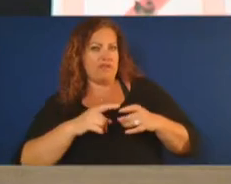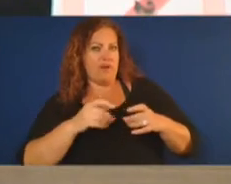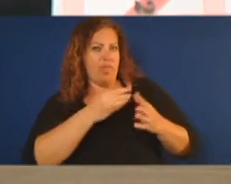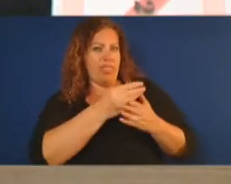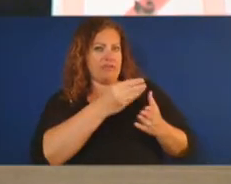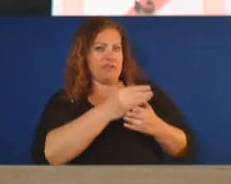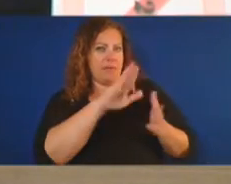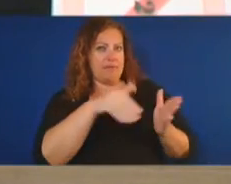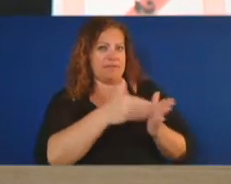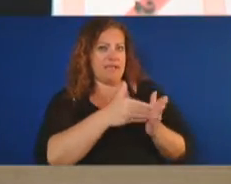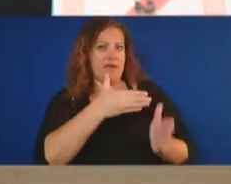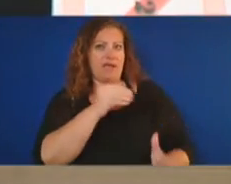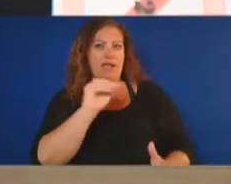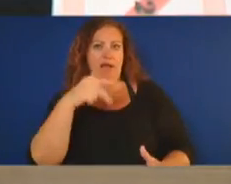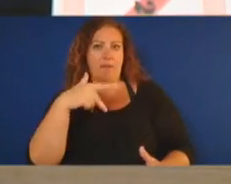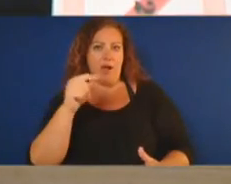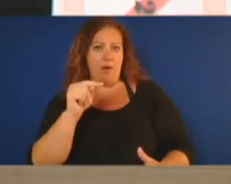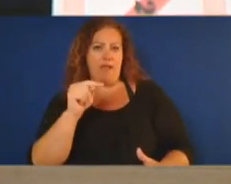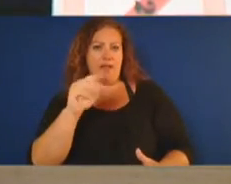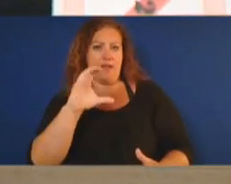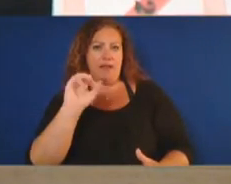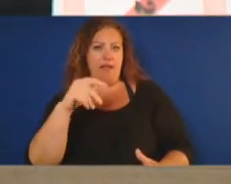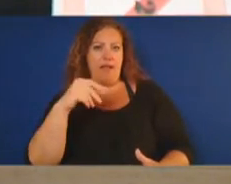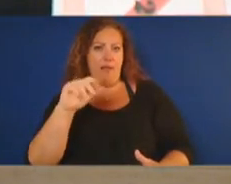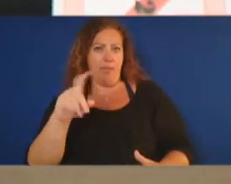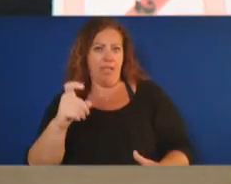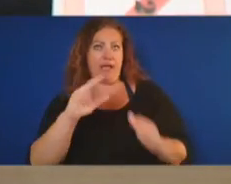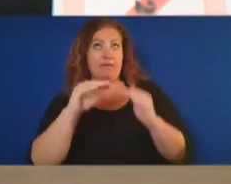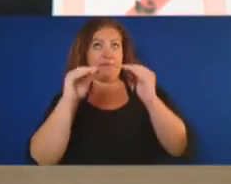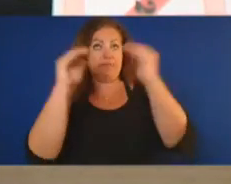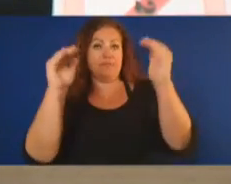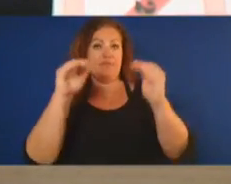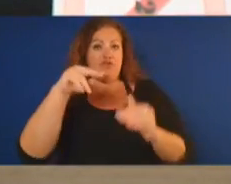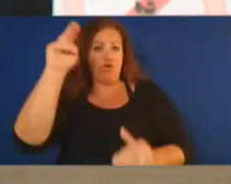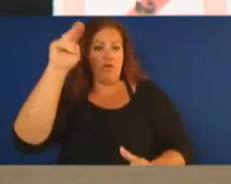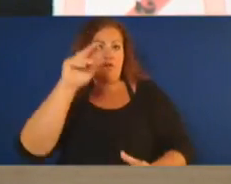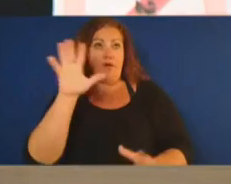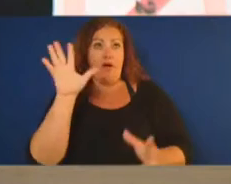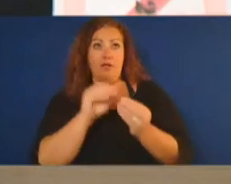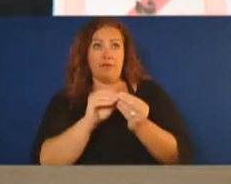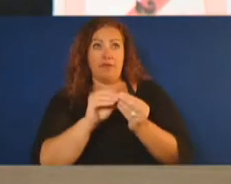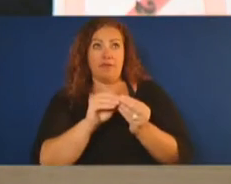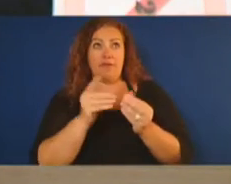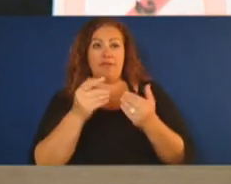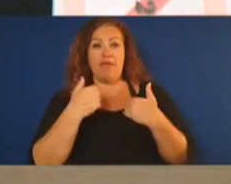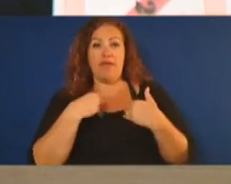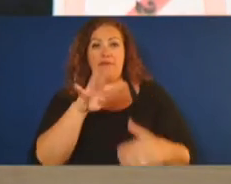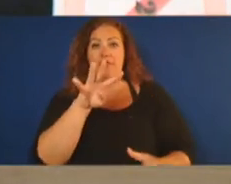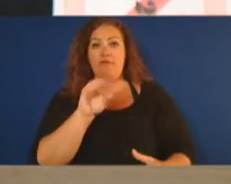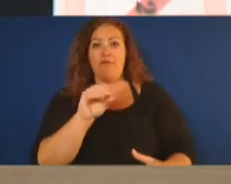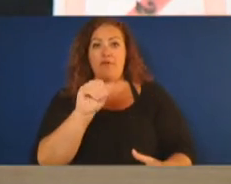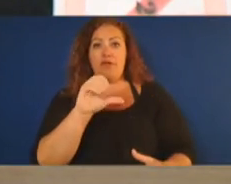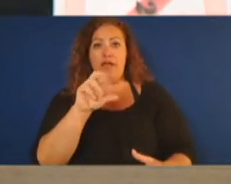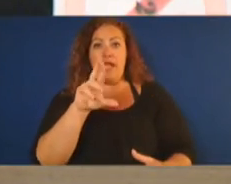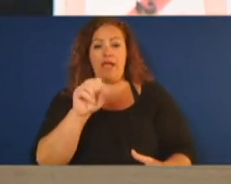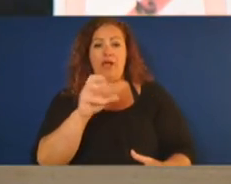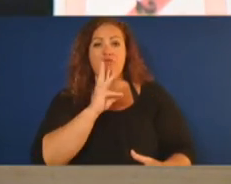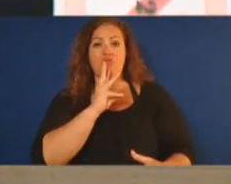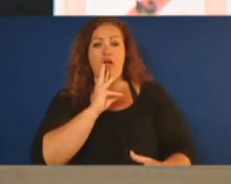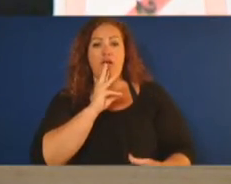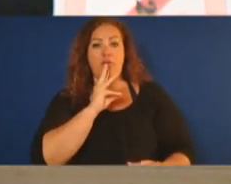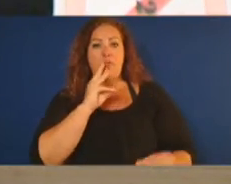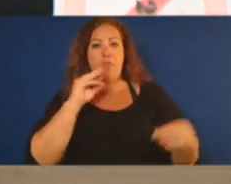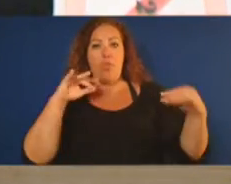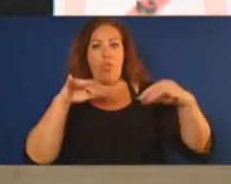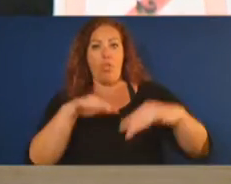the North in total that's about 48 drink uh sorry 40 Acres draining to the site um this is about